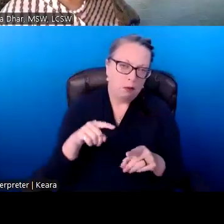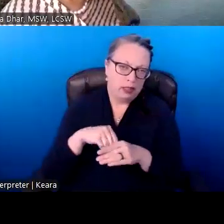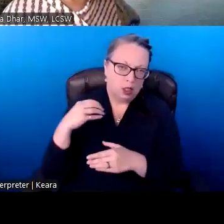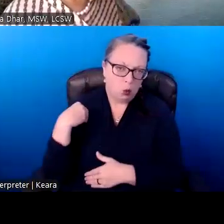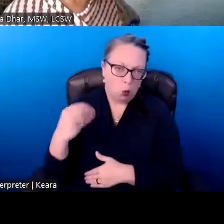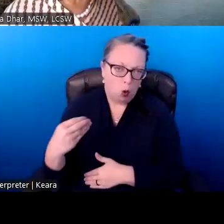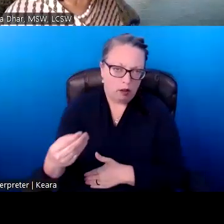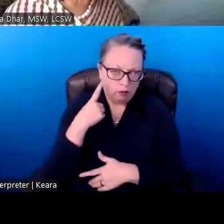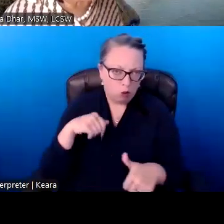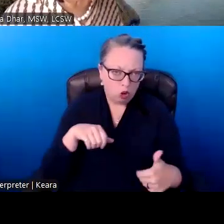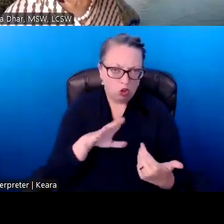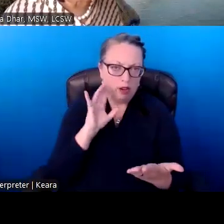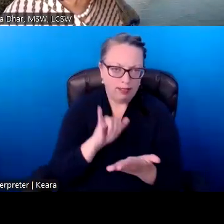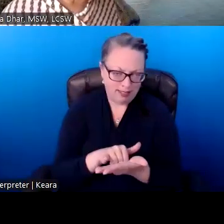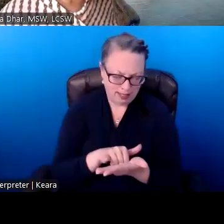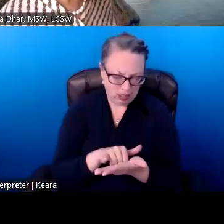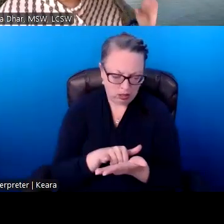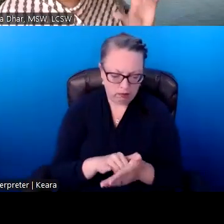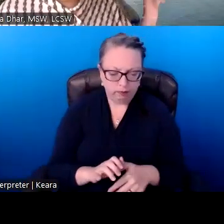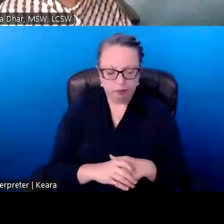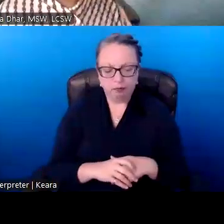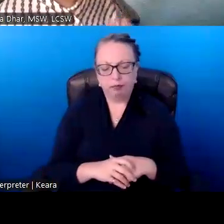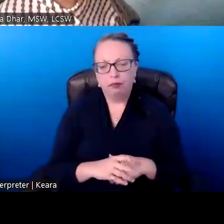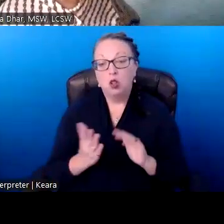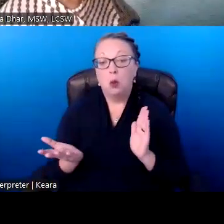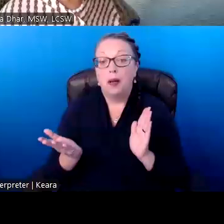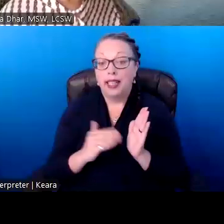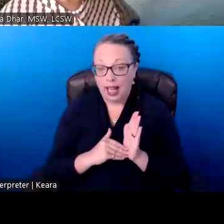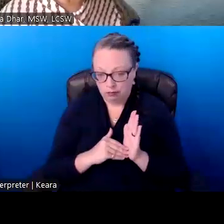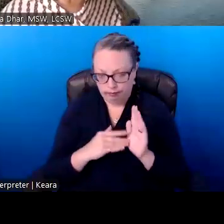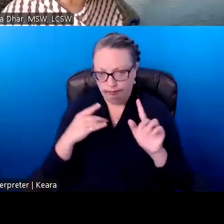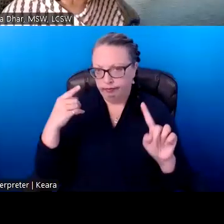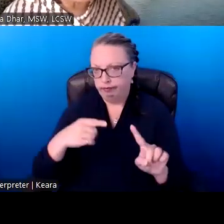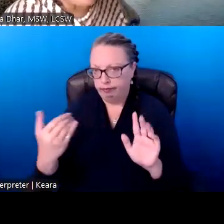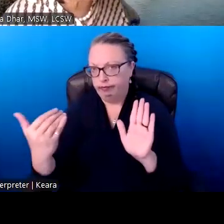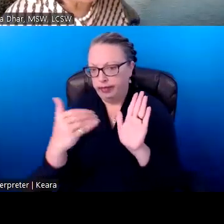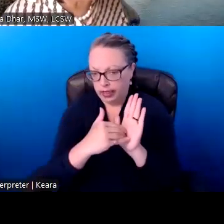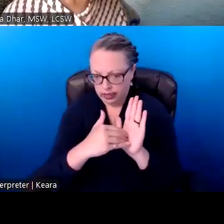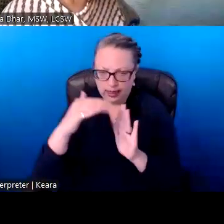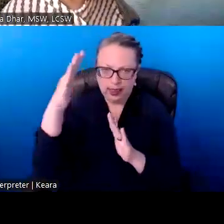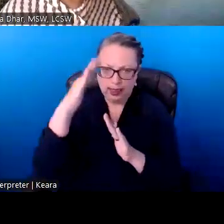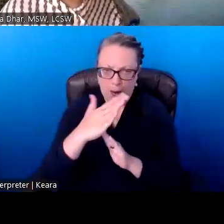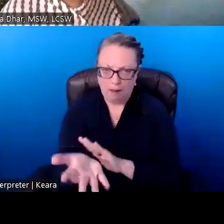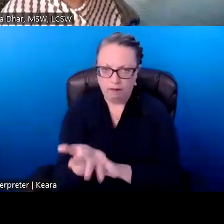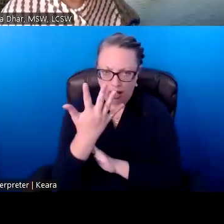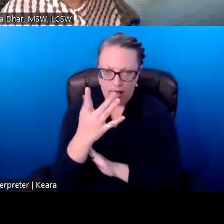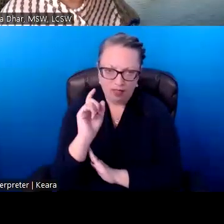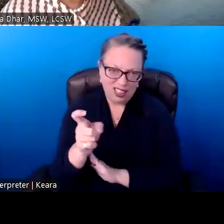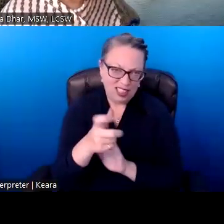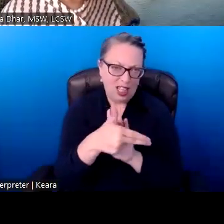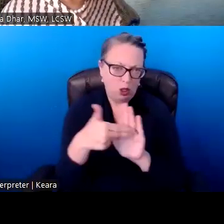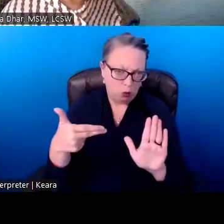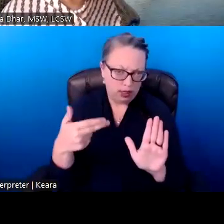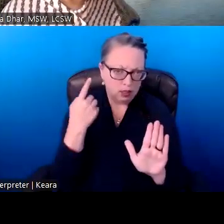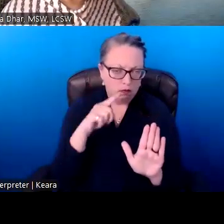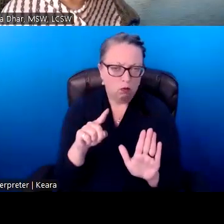this and scale depression care. So again, I just wanted to point out what are the top 5 diagnoses